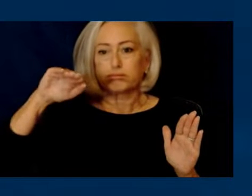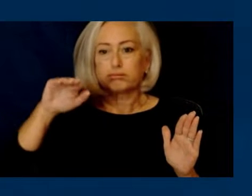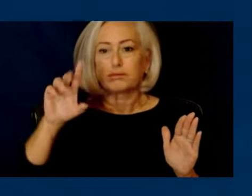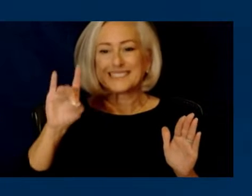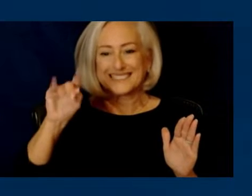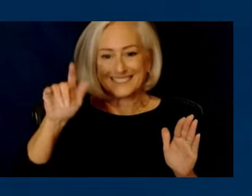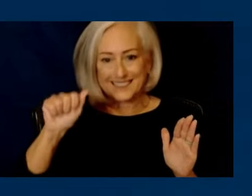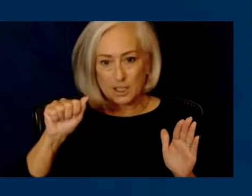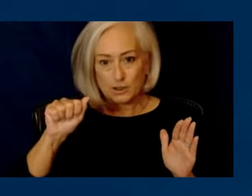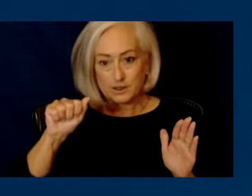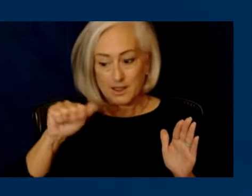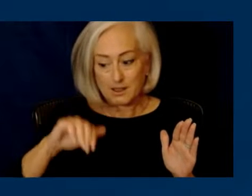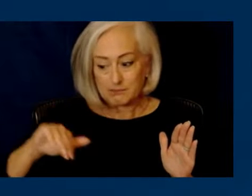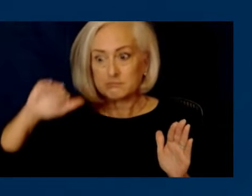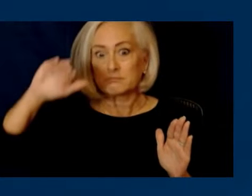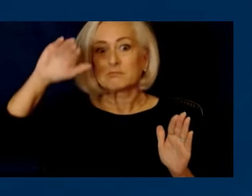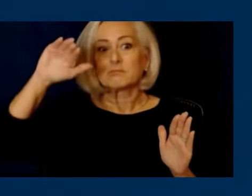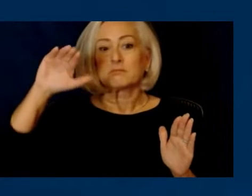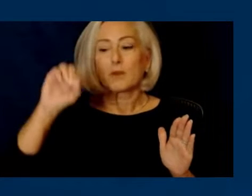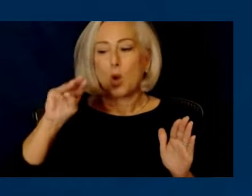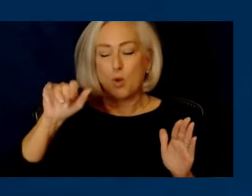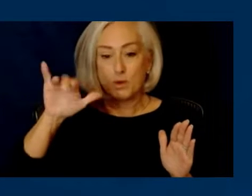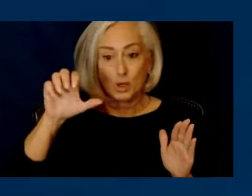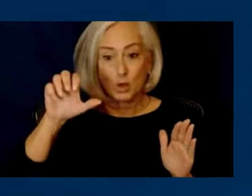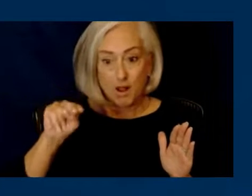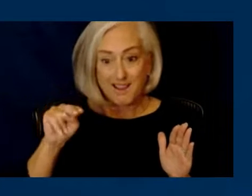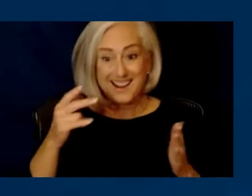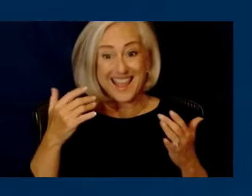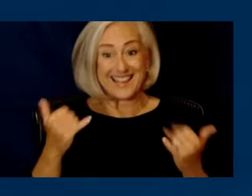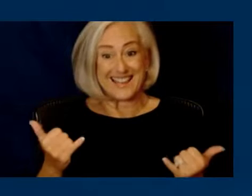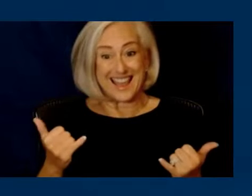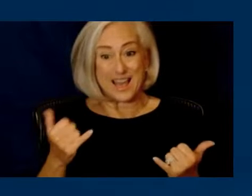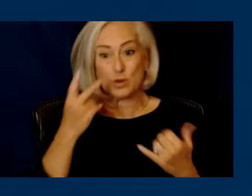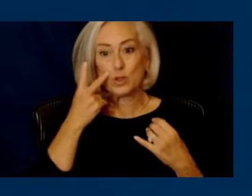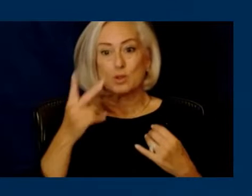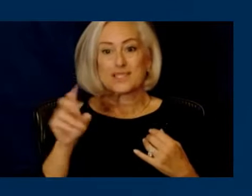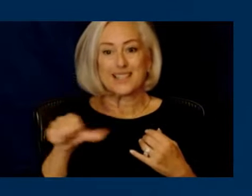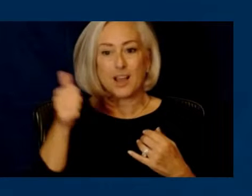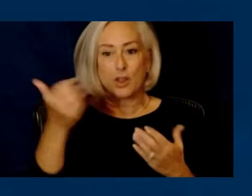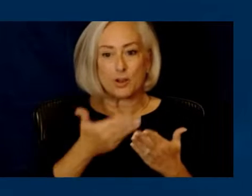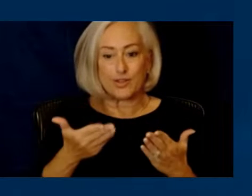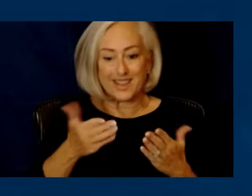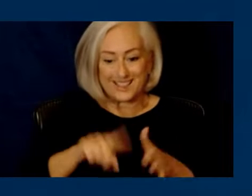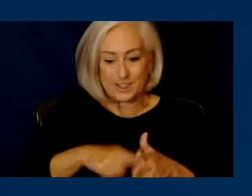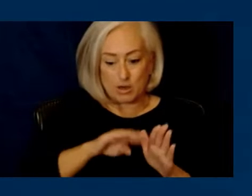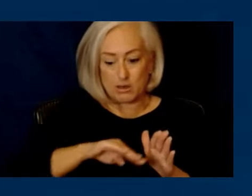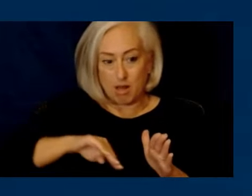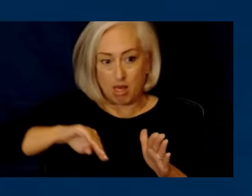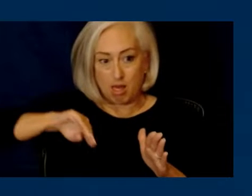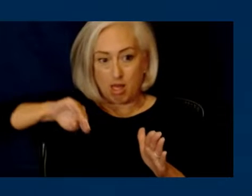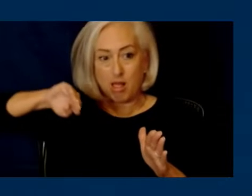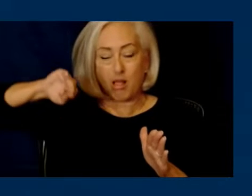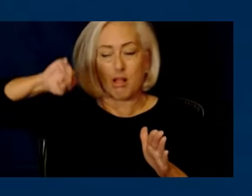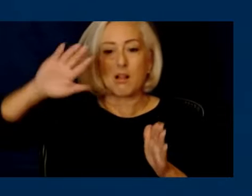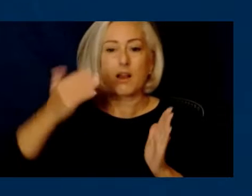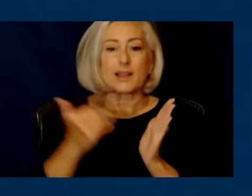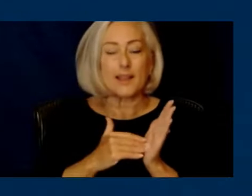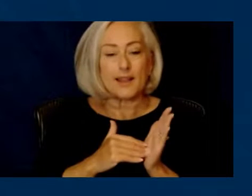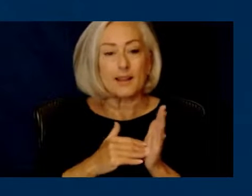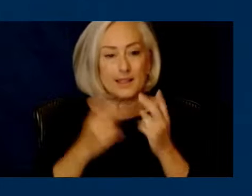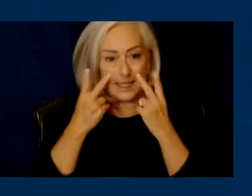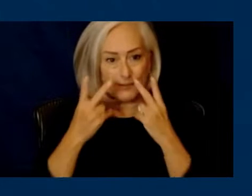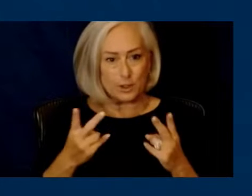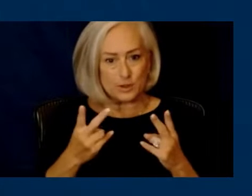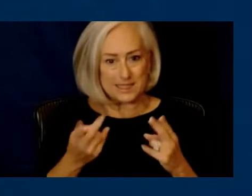the Omicron wave, and now you can see another thing coming down. It's interesting. If you look at the rate of increase